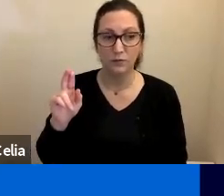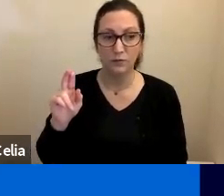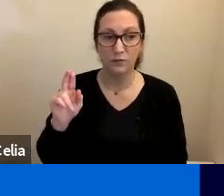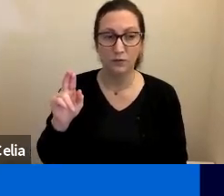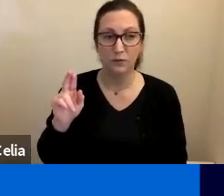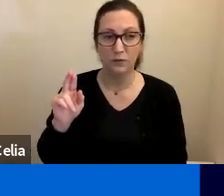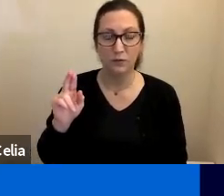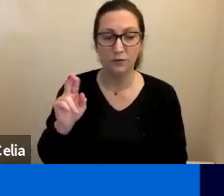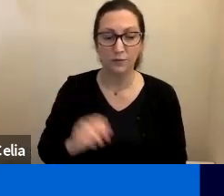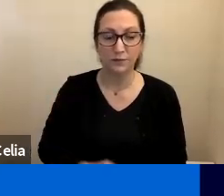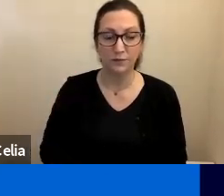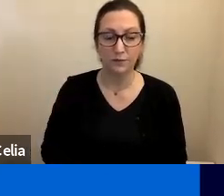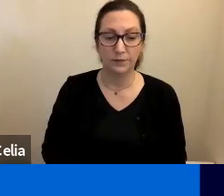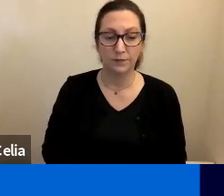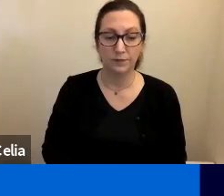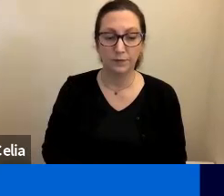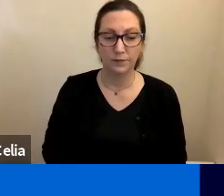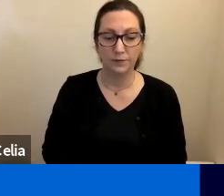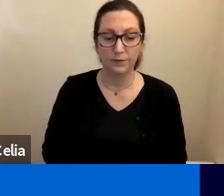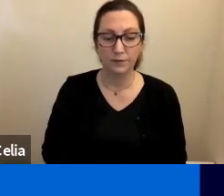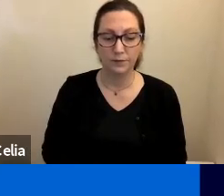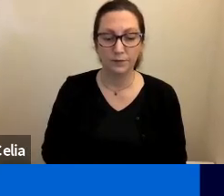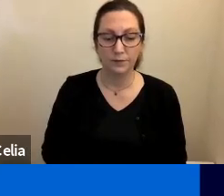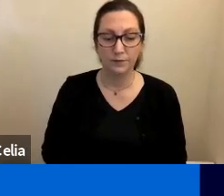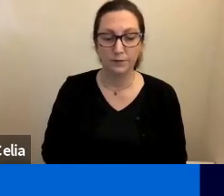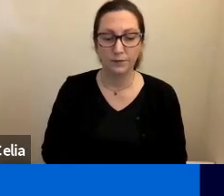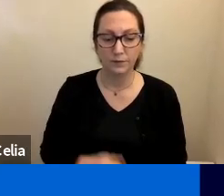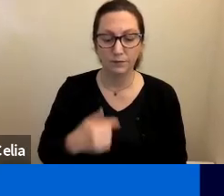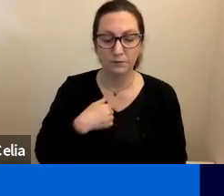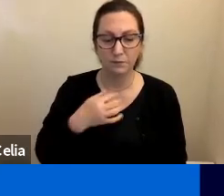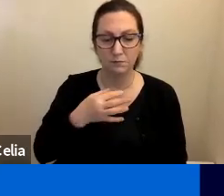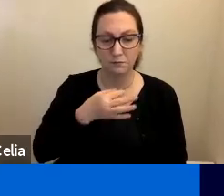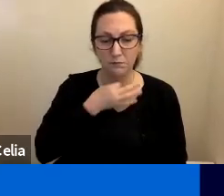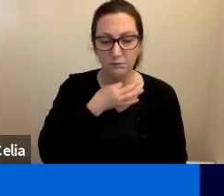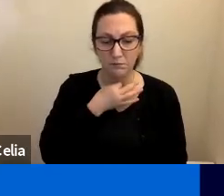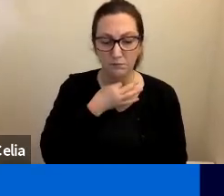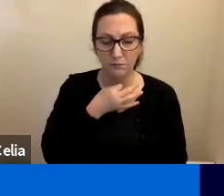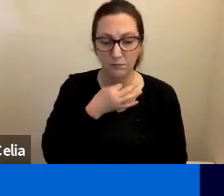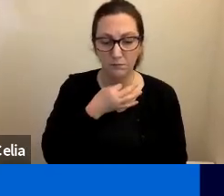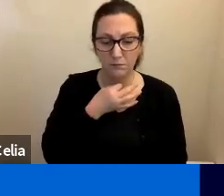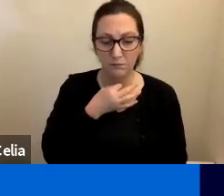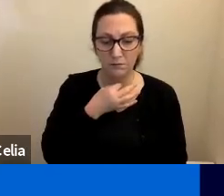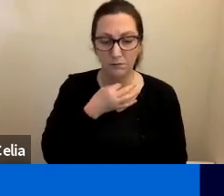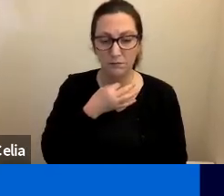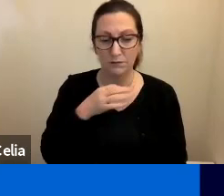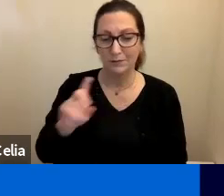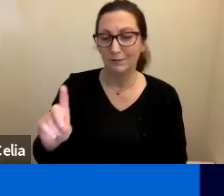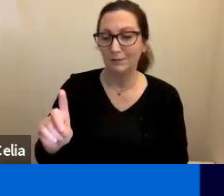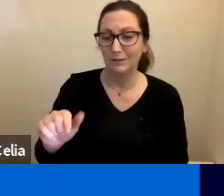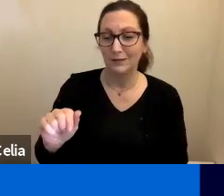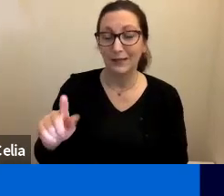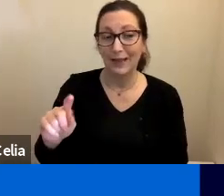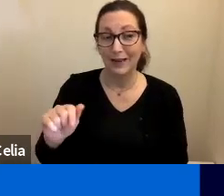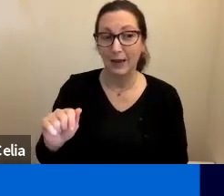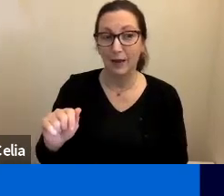directly address the limit of the question, but I'm very curious about data by socioeconomic